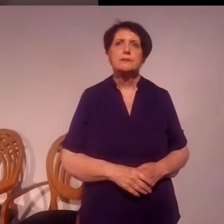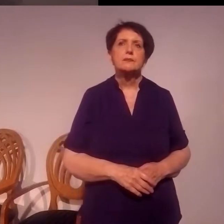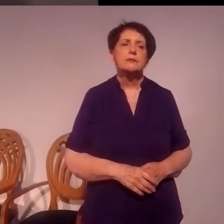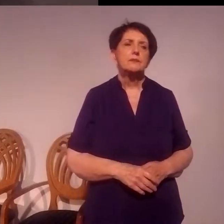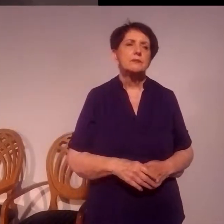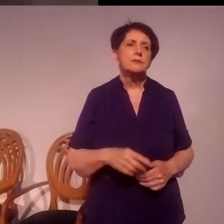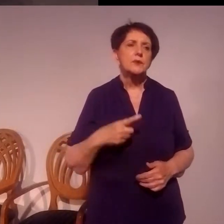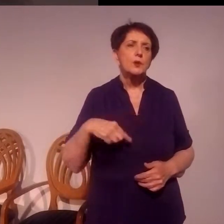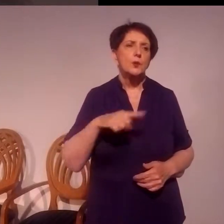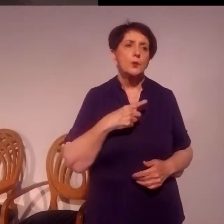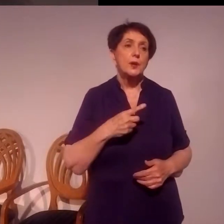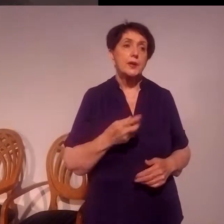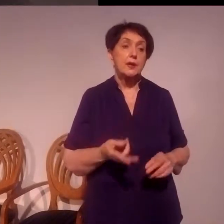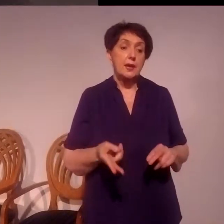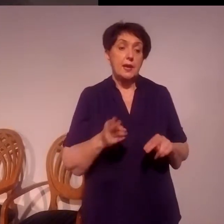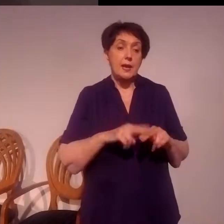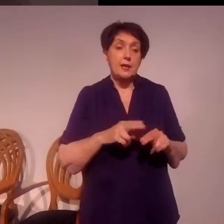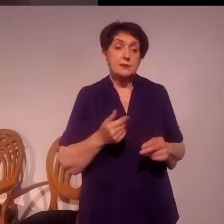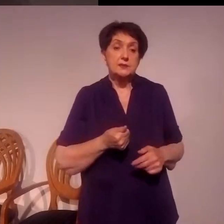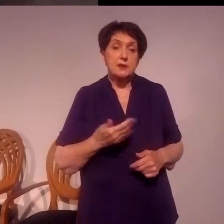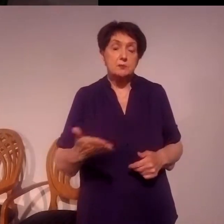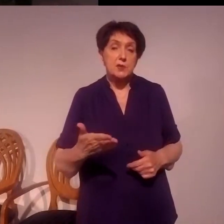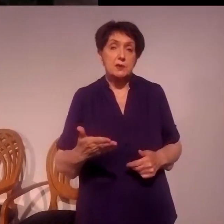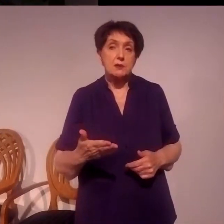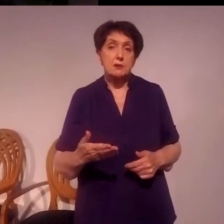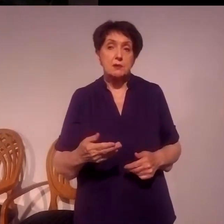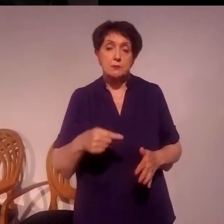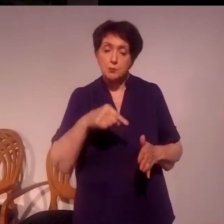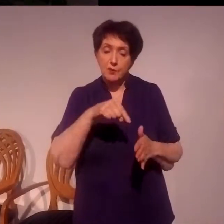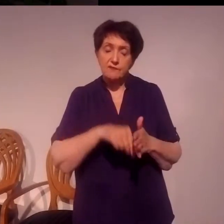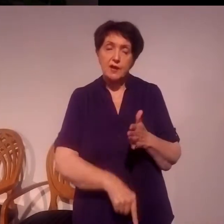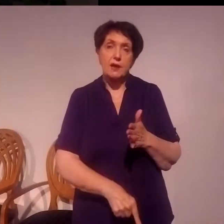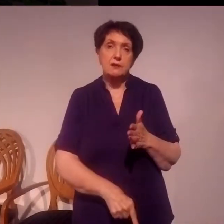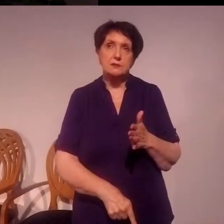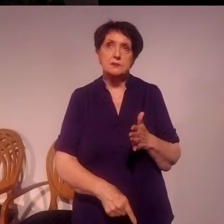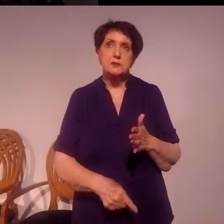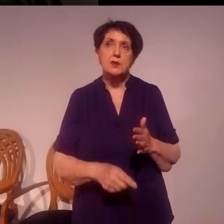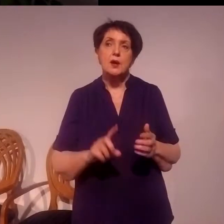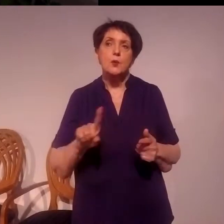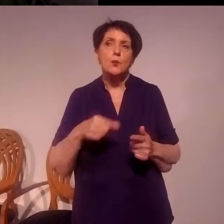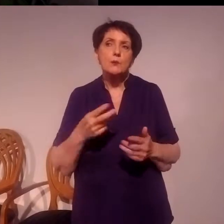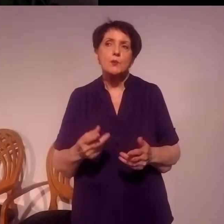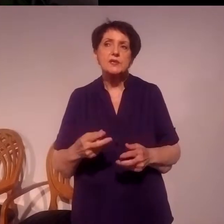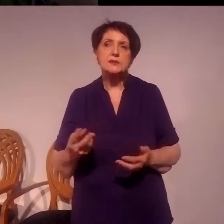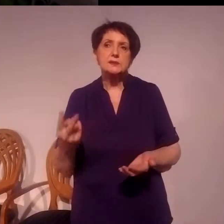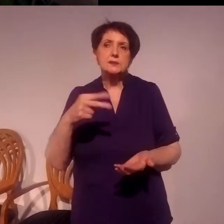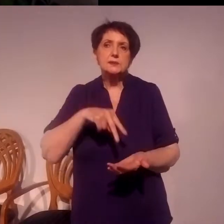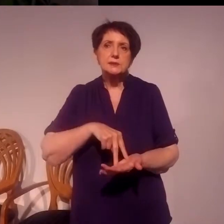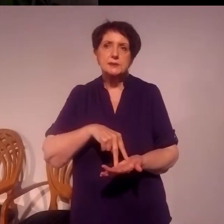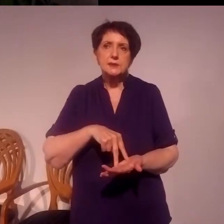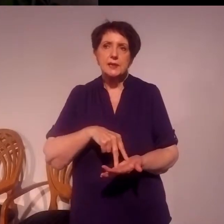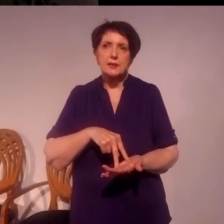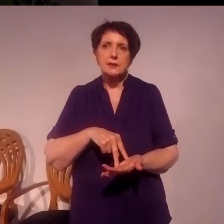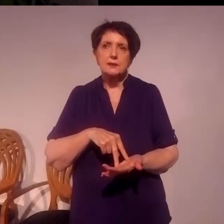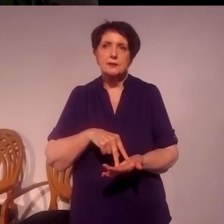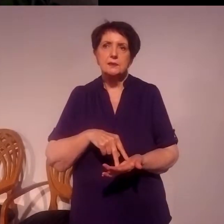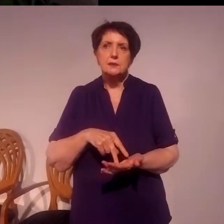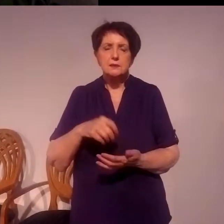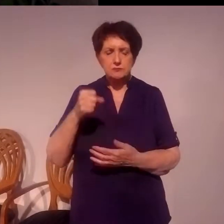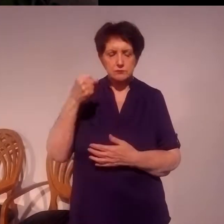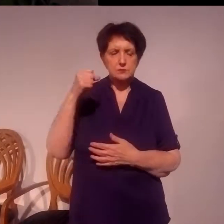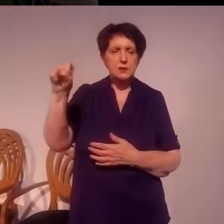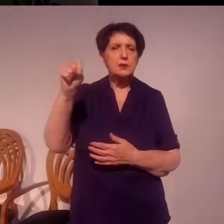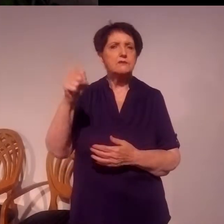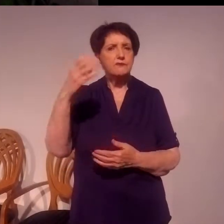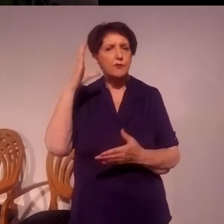We gain something profound when we stand up for our beliefs.